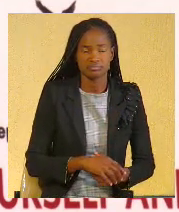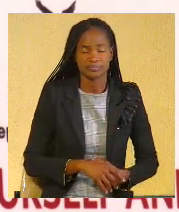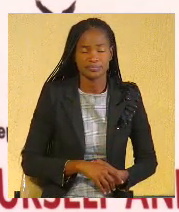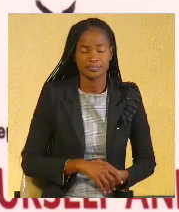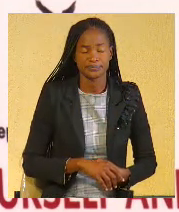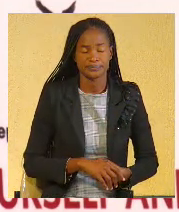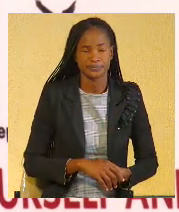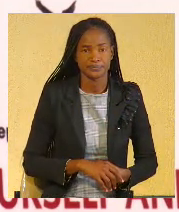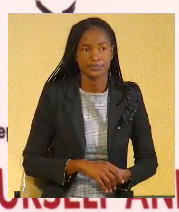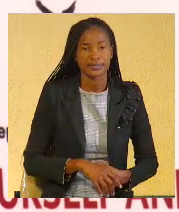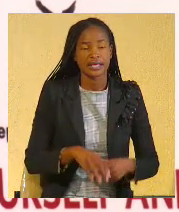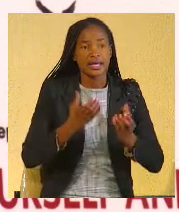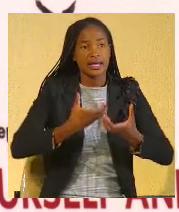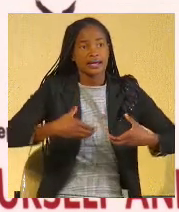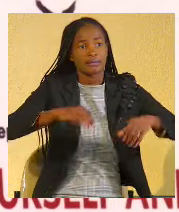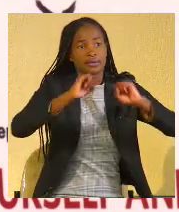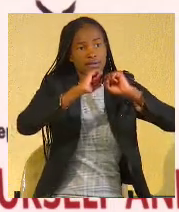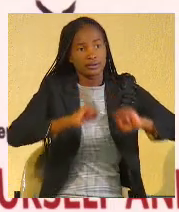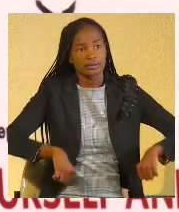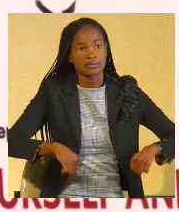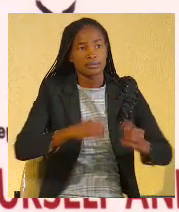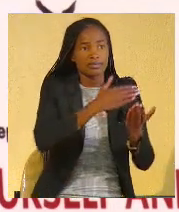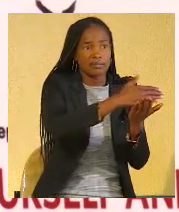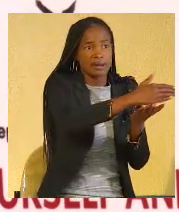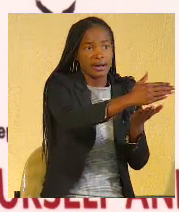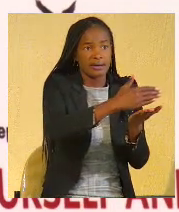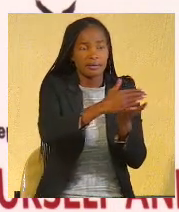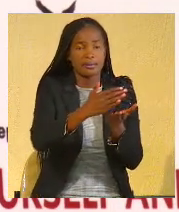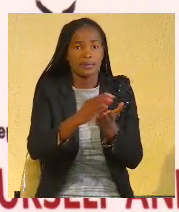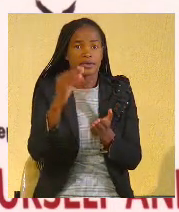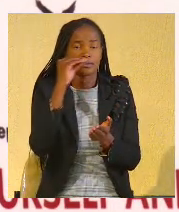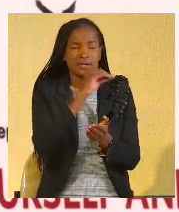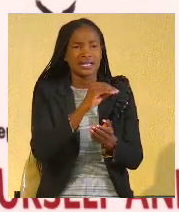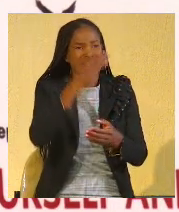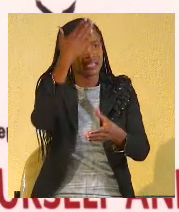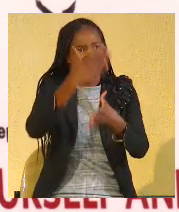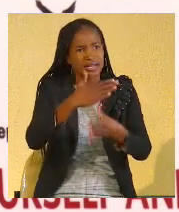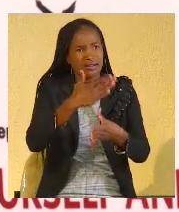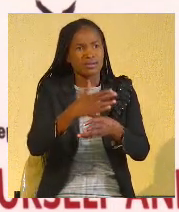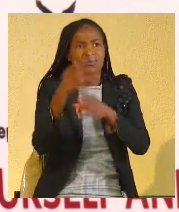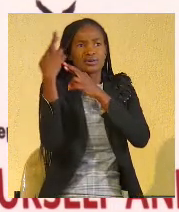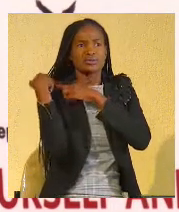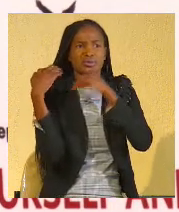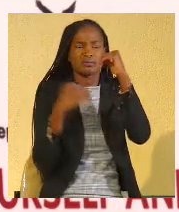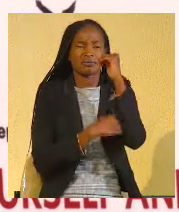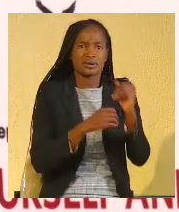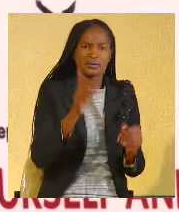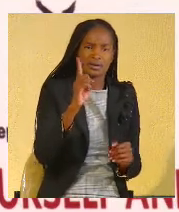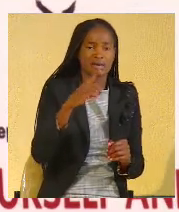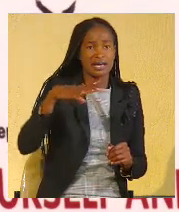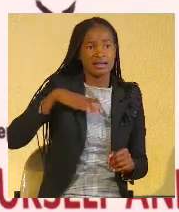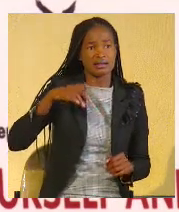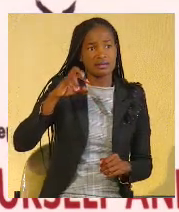Cabinet directed that the distribution of food should be centralized and coordinated through the offices of the regional governors.